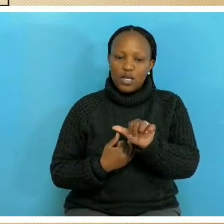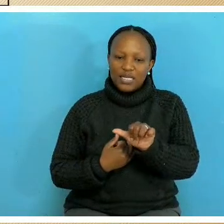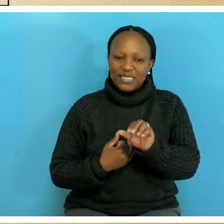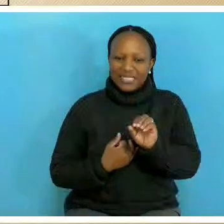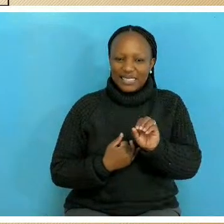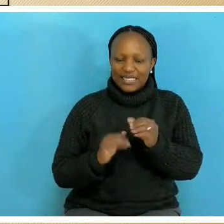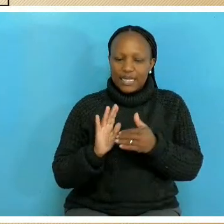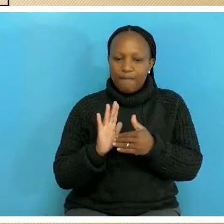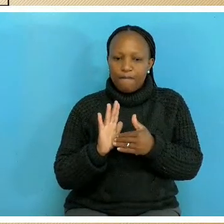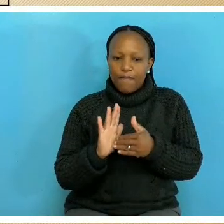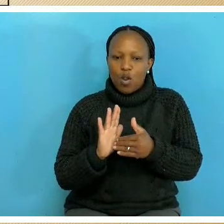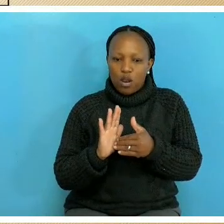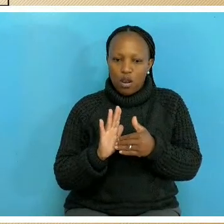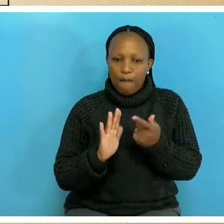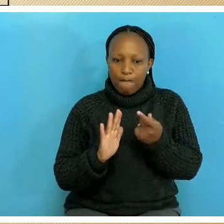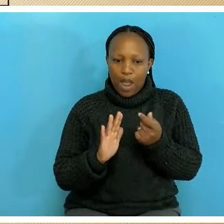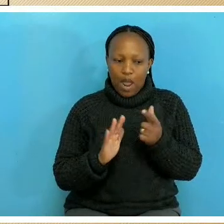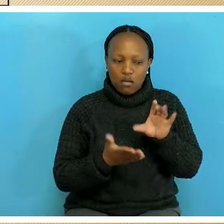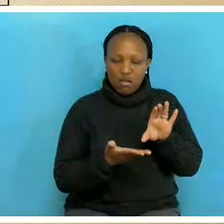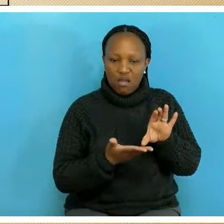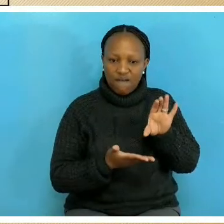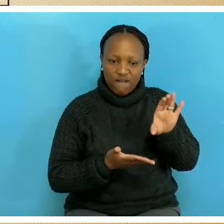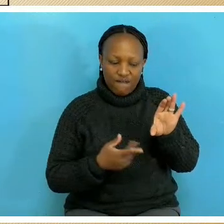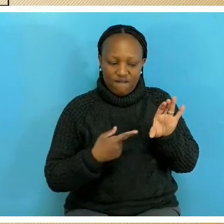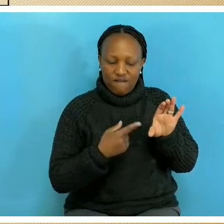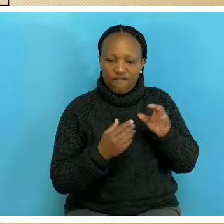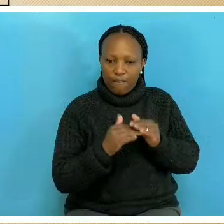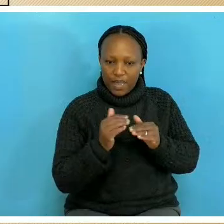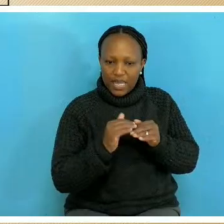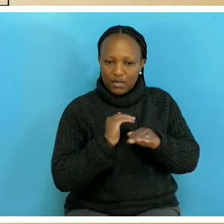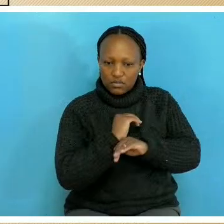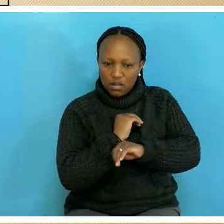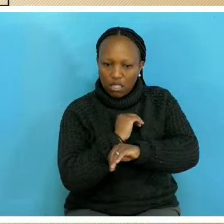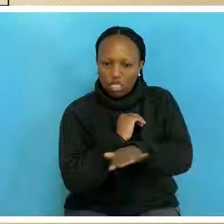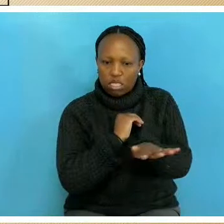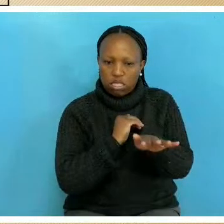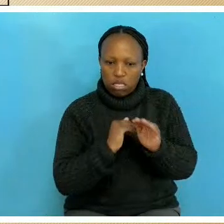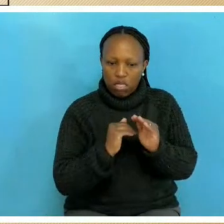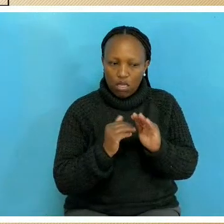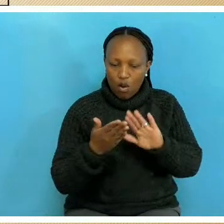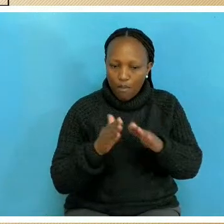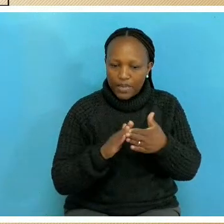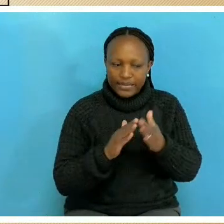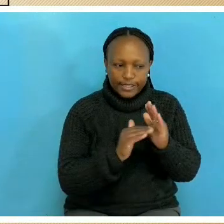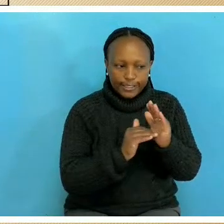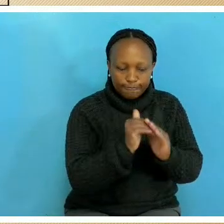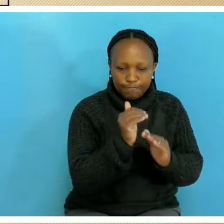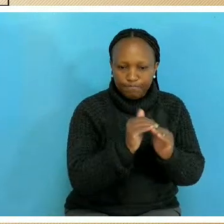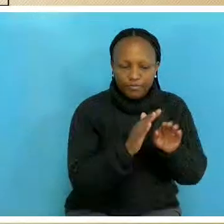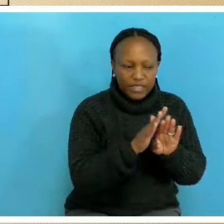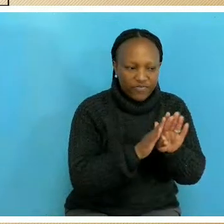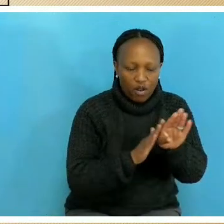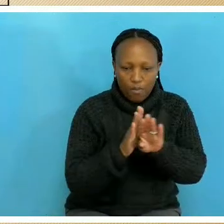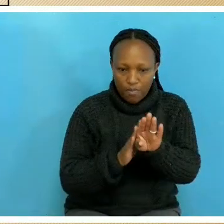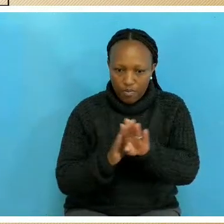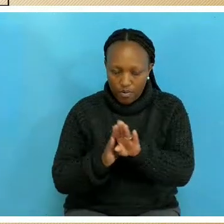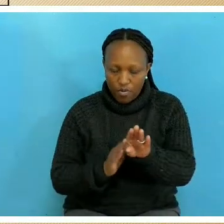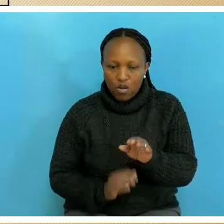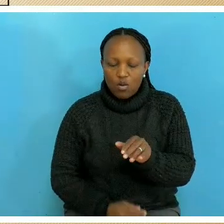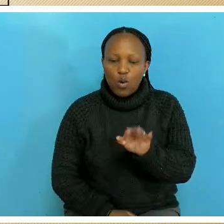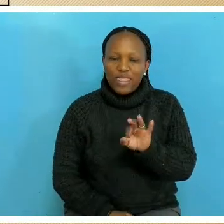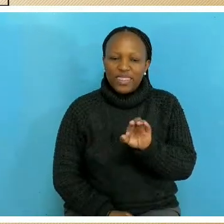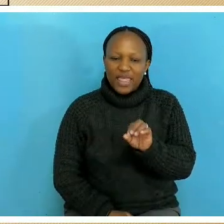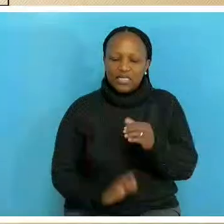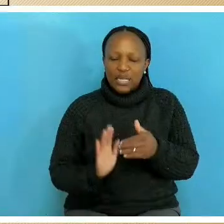million for infrastructure. For the community development, we normally set aside about 30